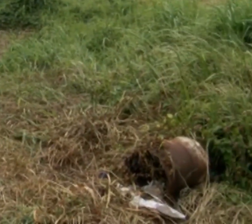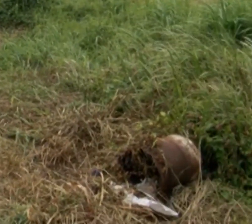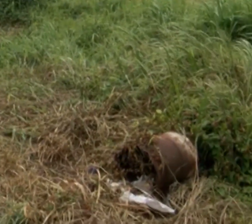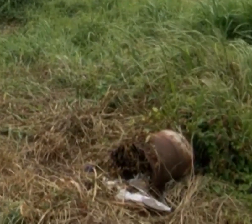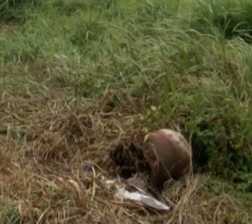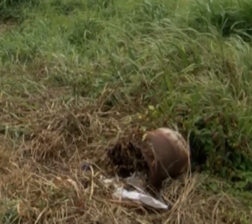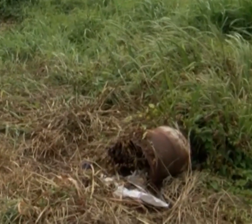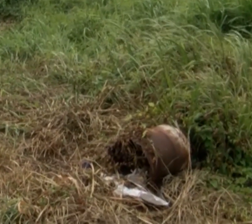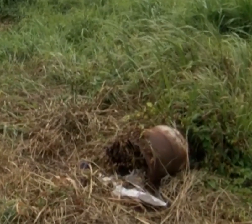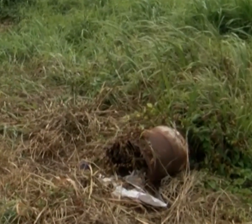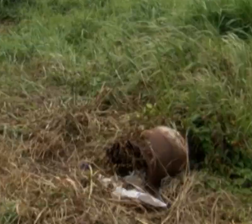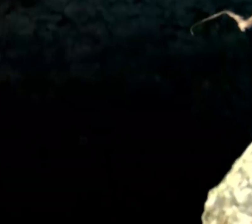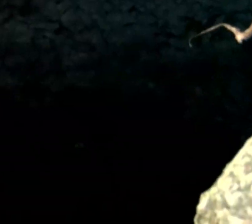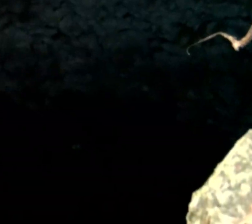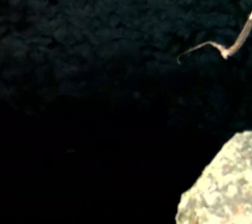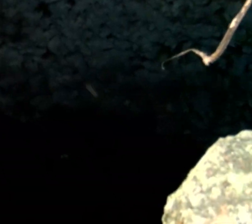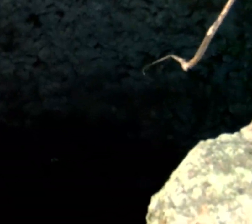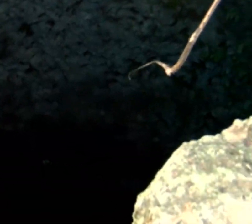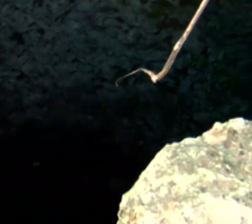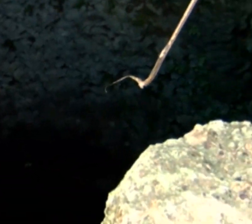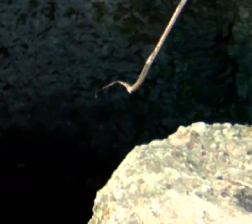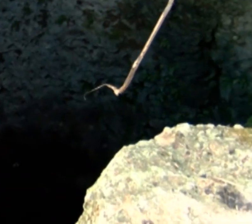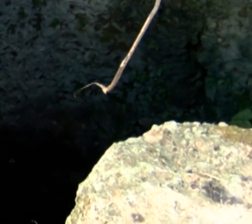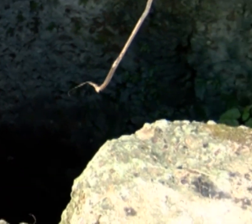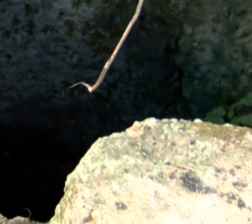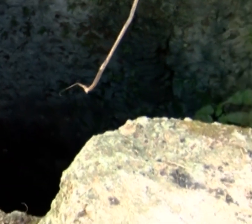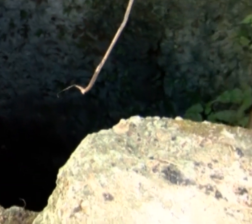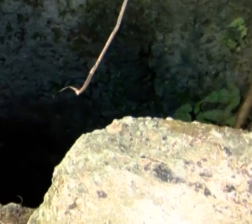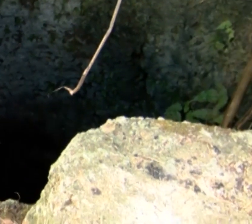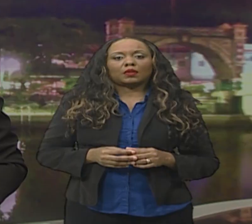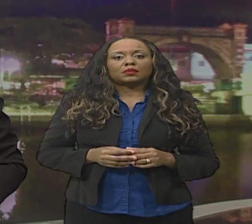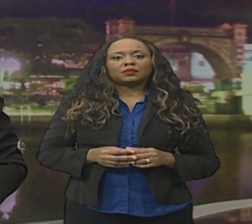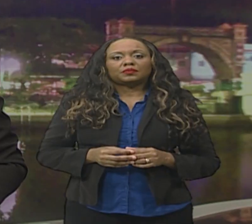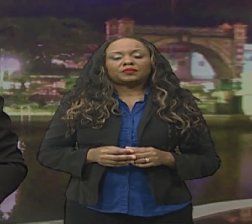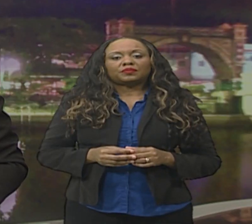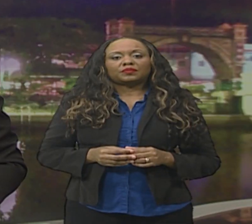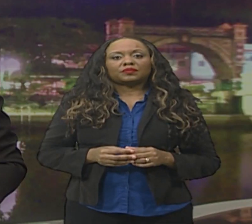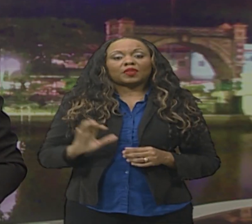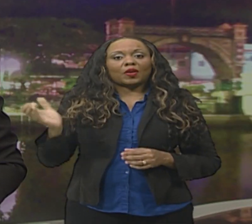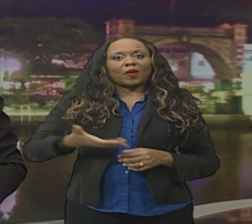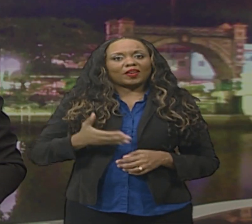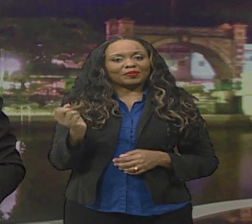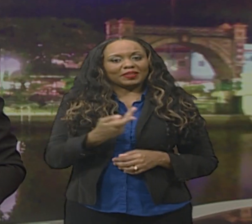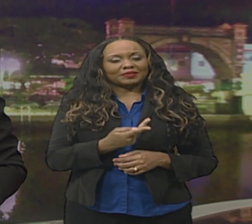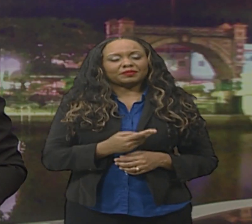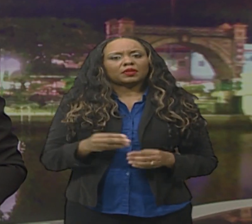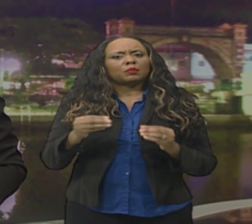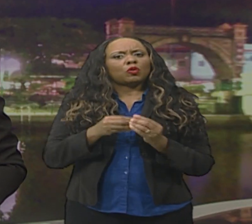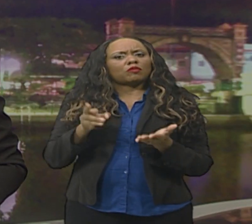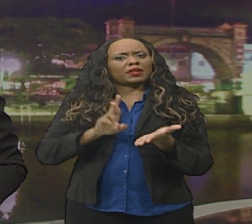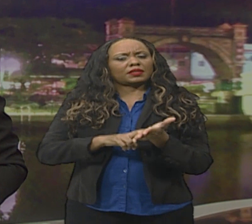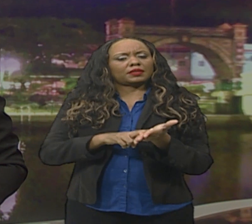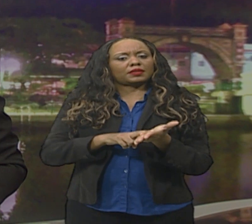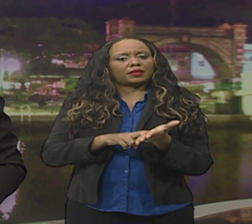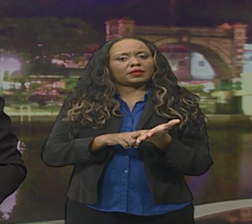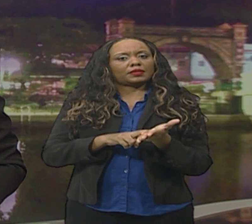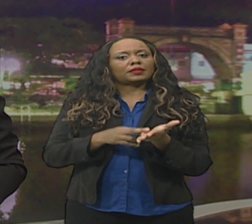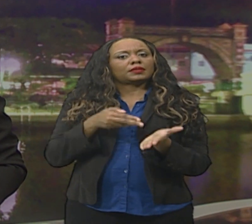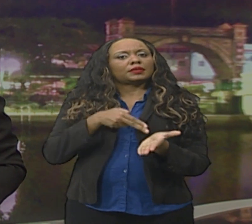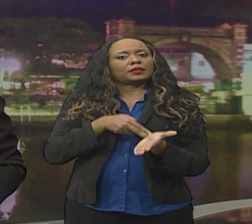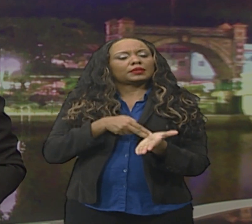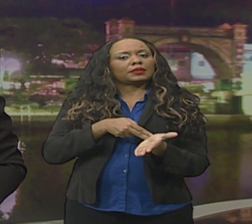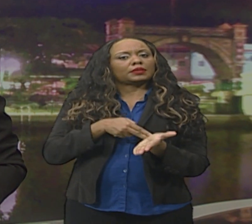what happened to contact them. Shane Jones, CBC News. Welcome back. Well, more registered nurses are needed